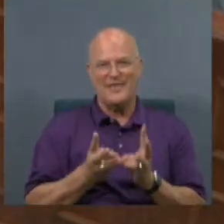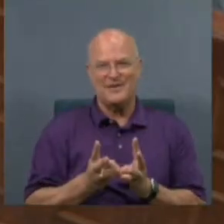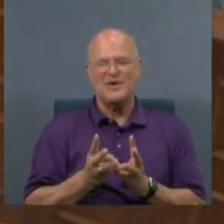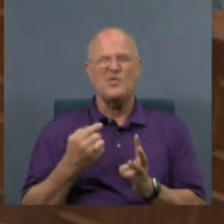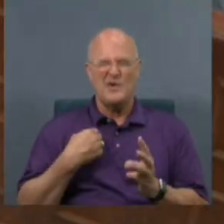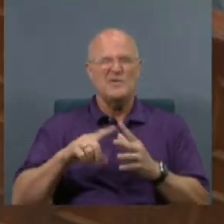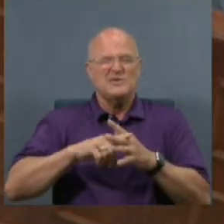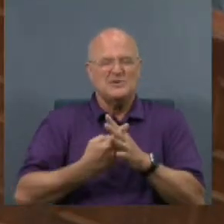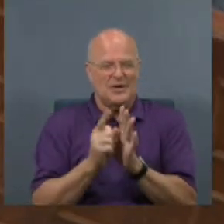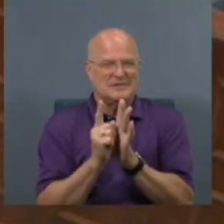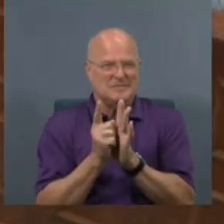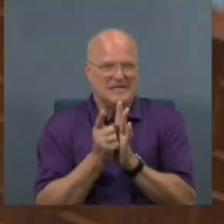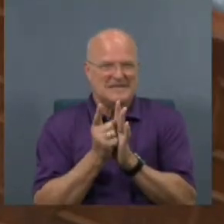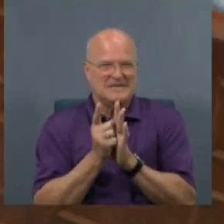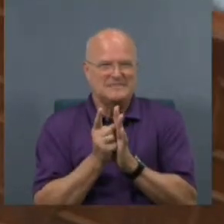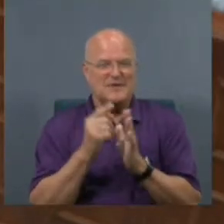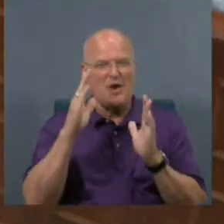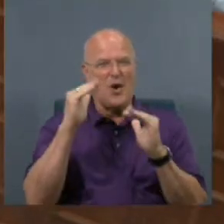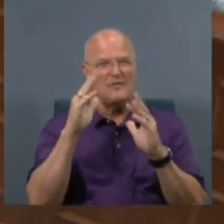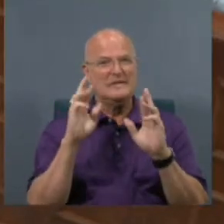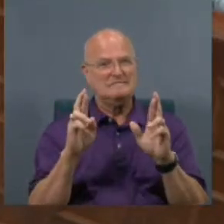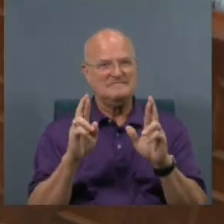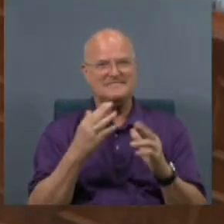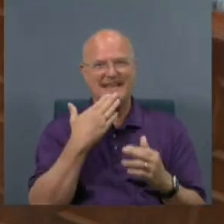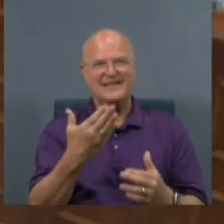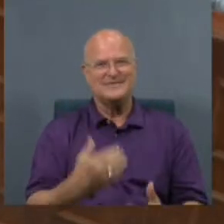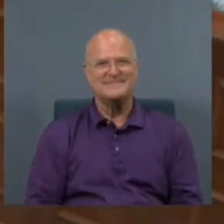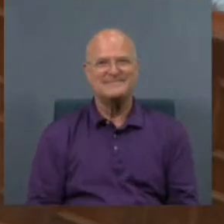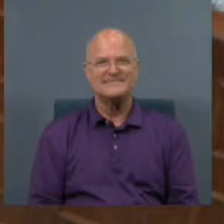start here in just a few minutes, hopefully. Thank you.